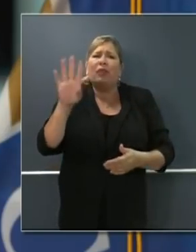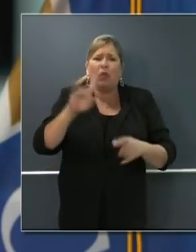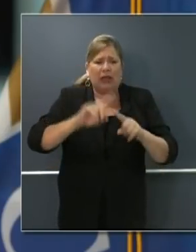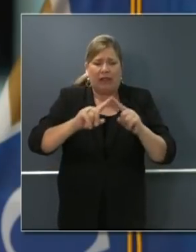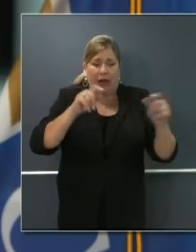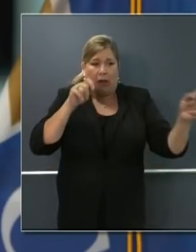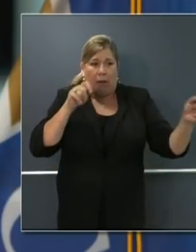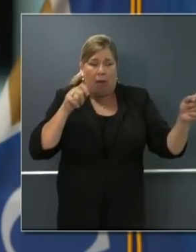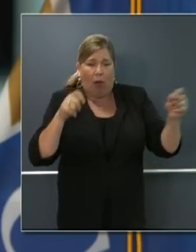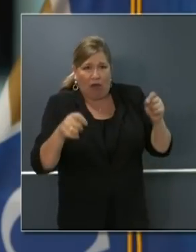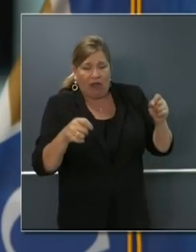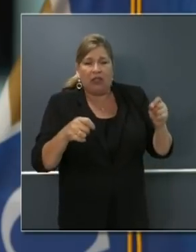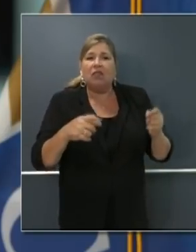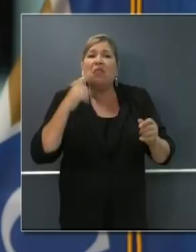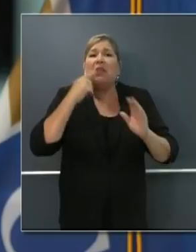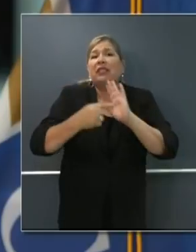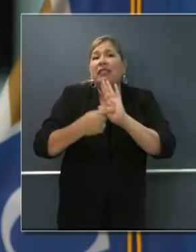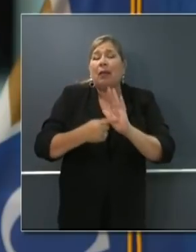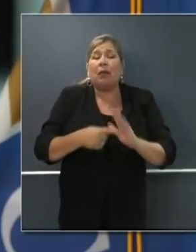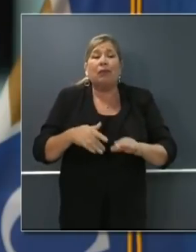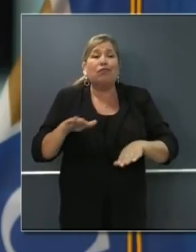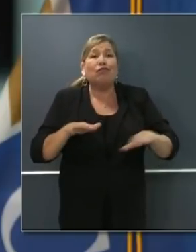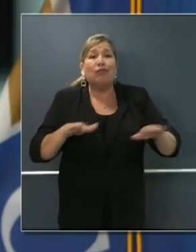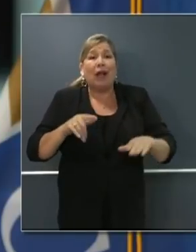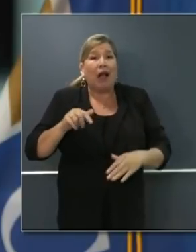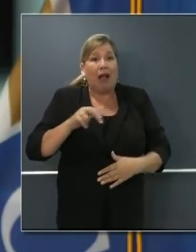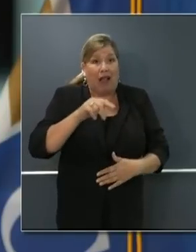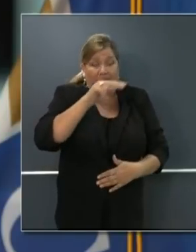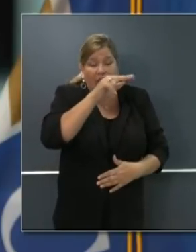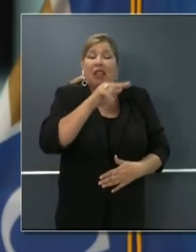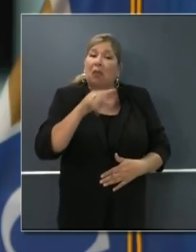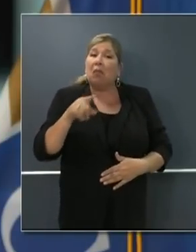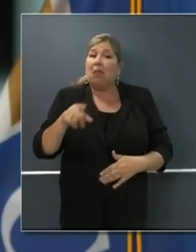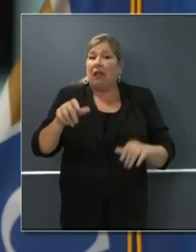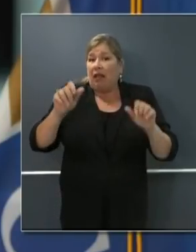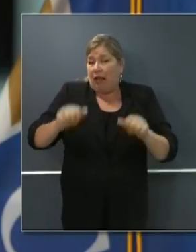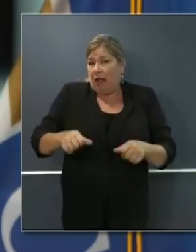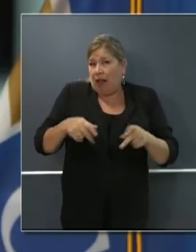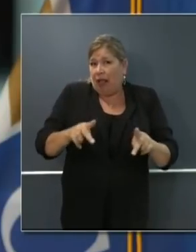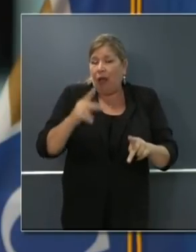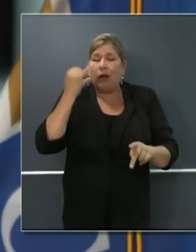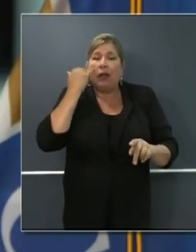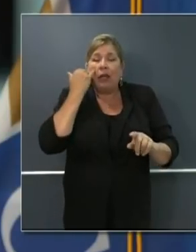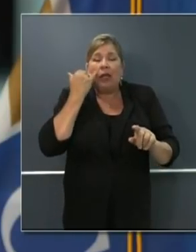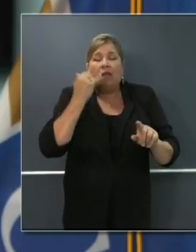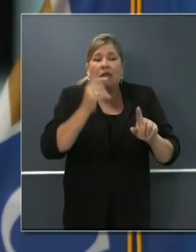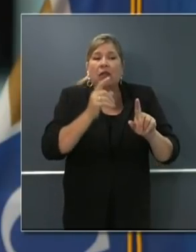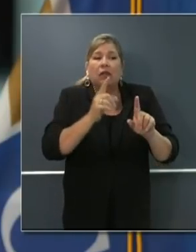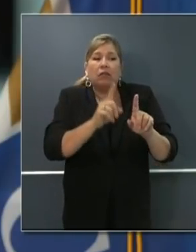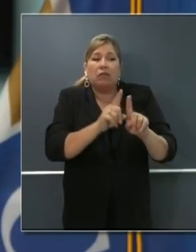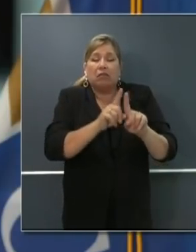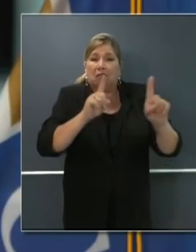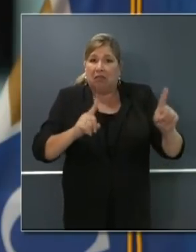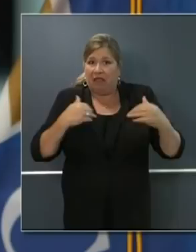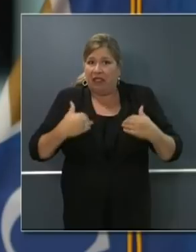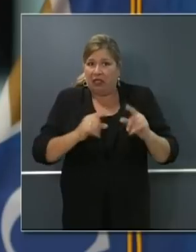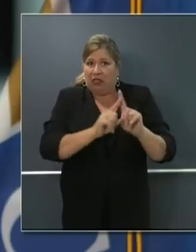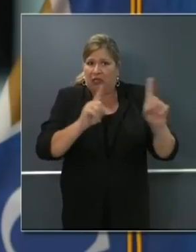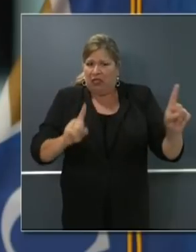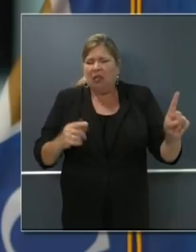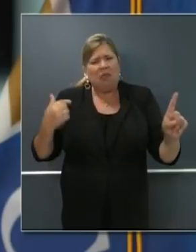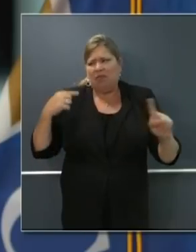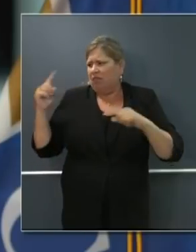a modification of physical distancing, social distancing. It's been allowed. We wanted to clarify the